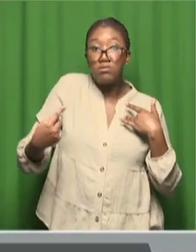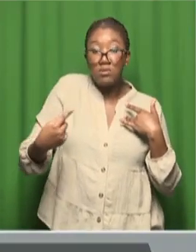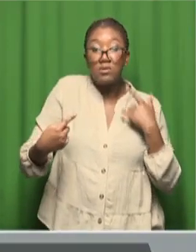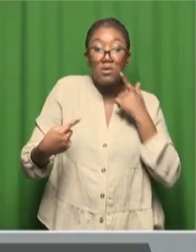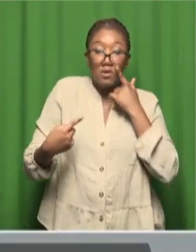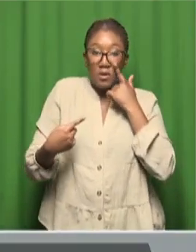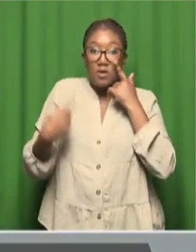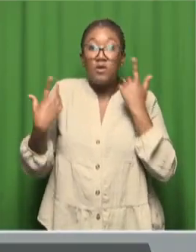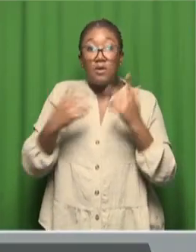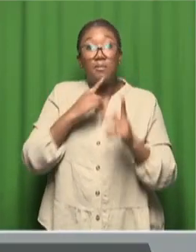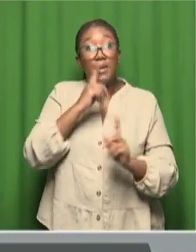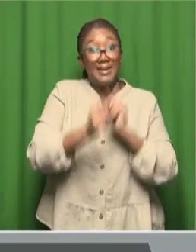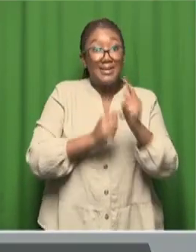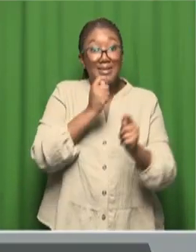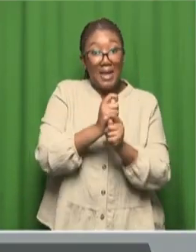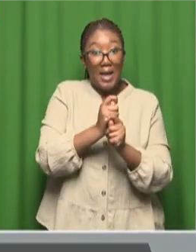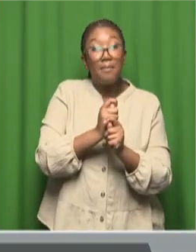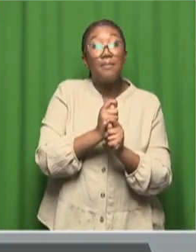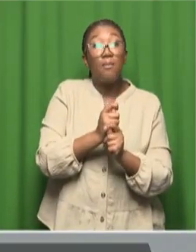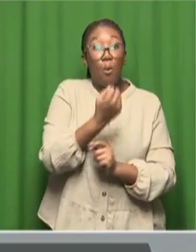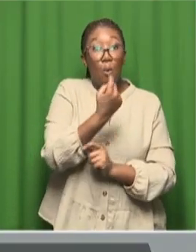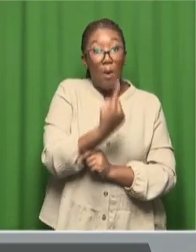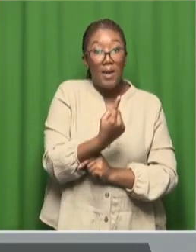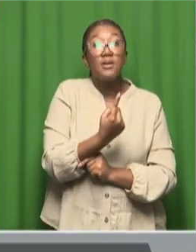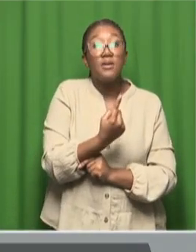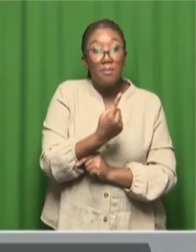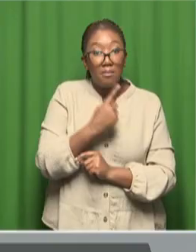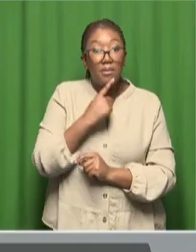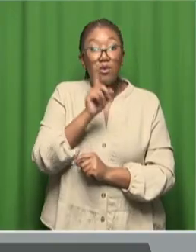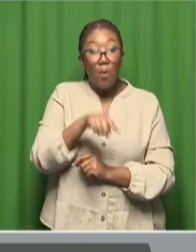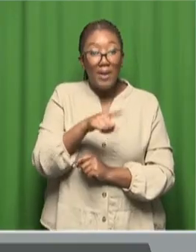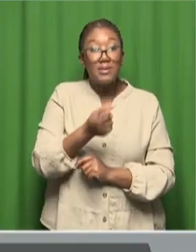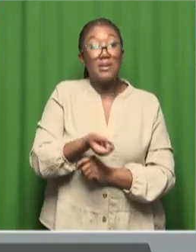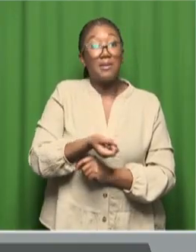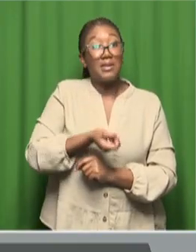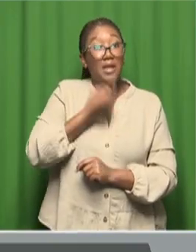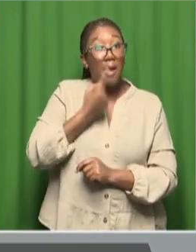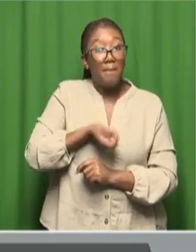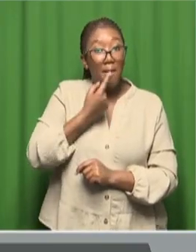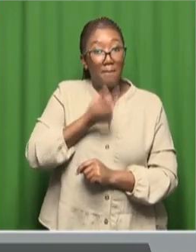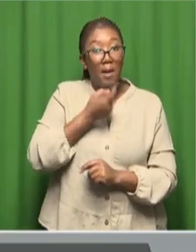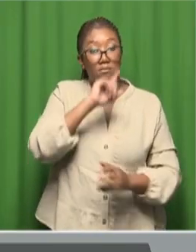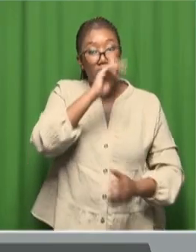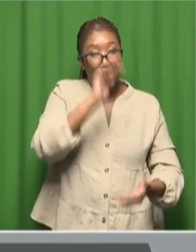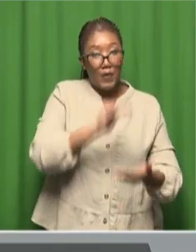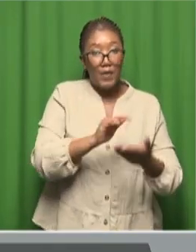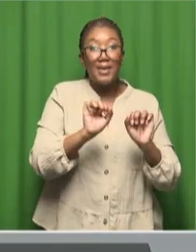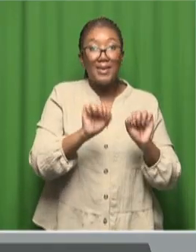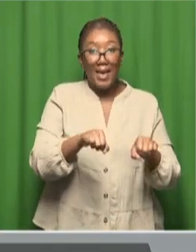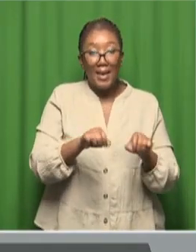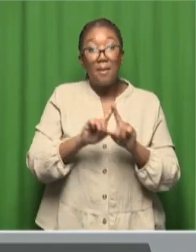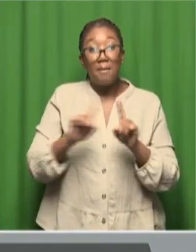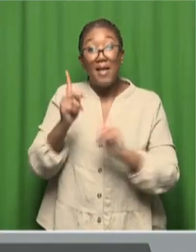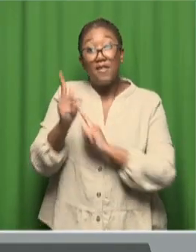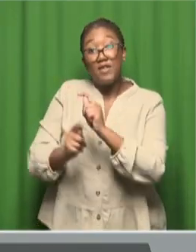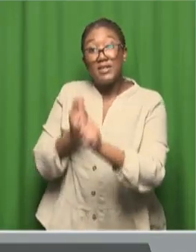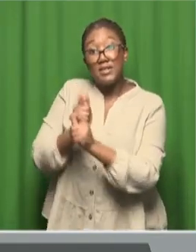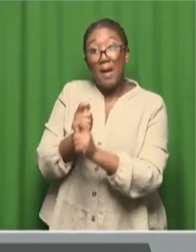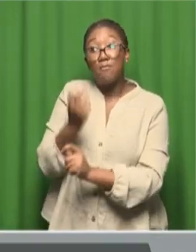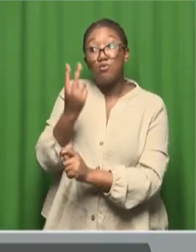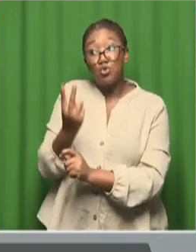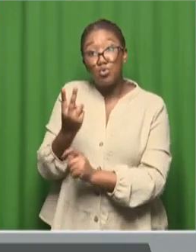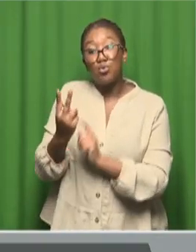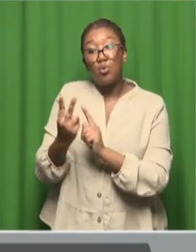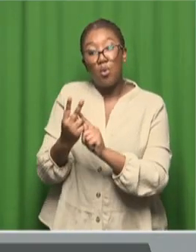pancreas is not working, you don't have any insulin, and we supplement. Okay. Type 2 diabetes is the one where lifestyle measures can really make a